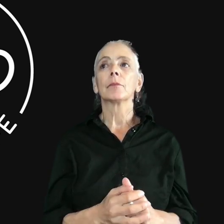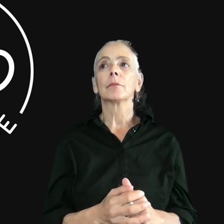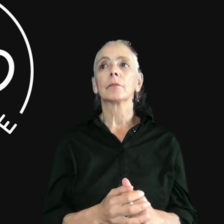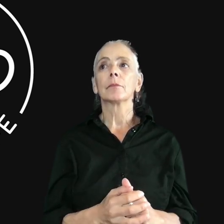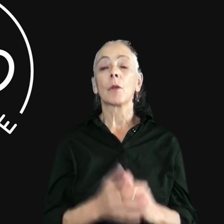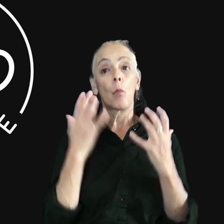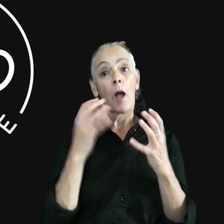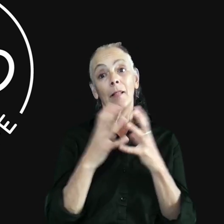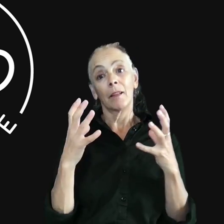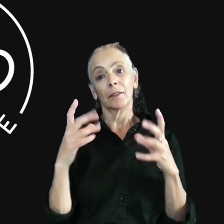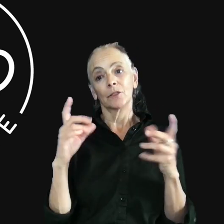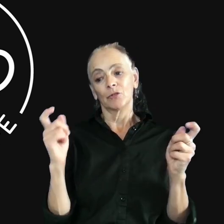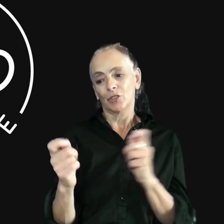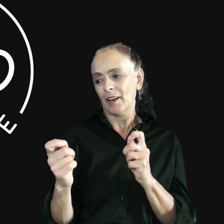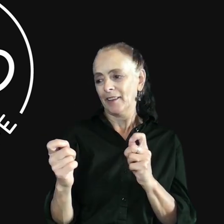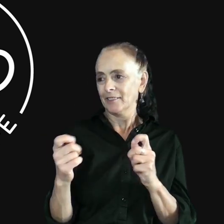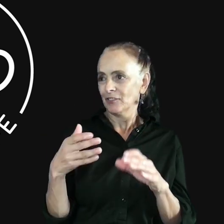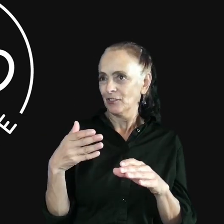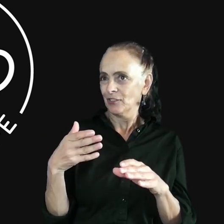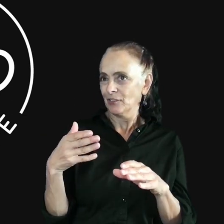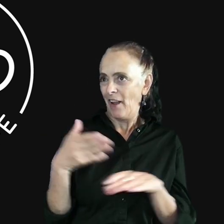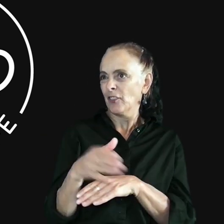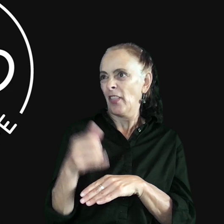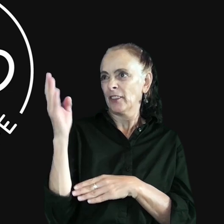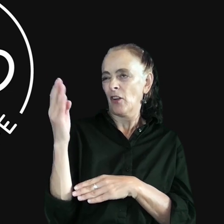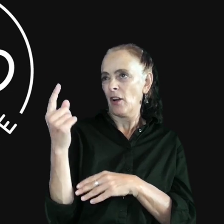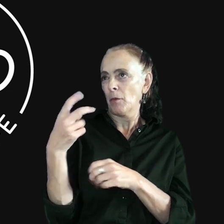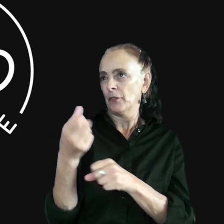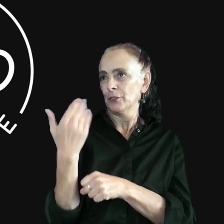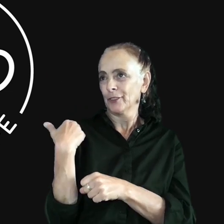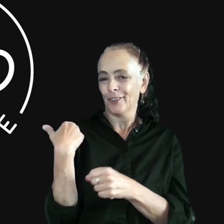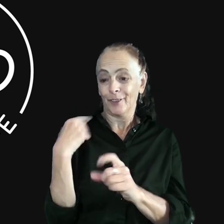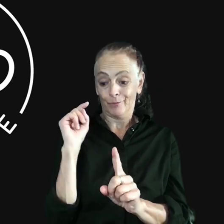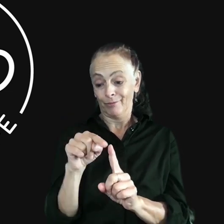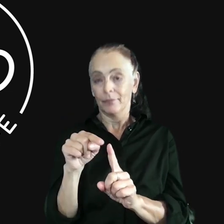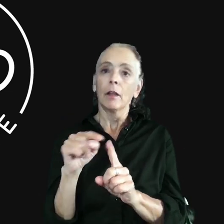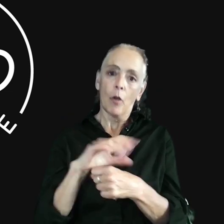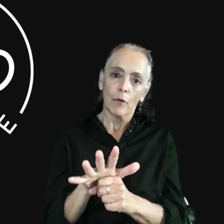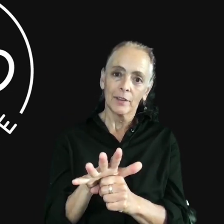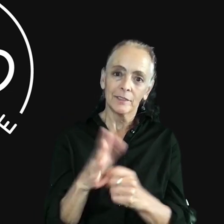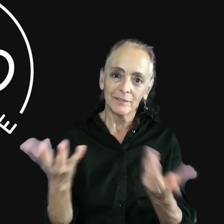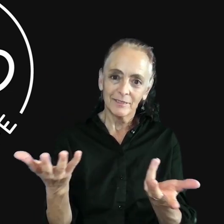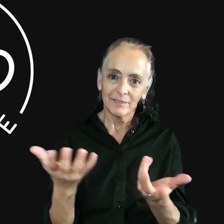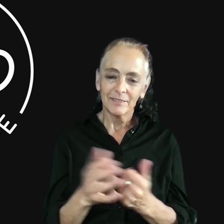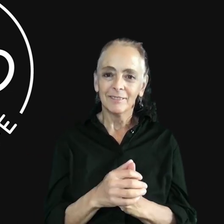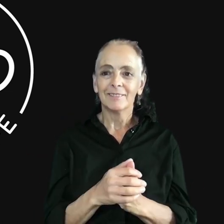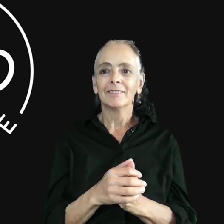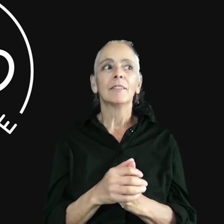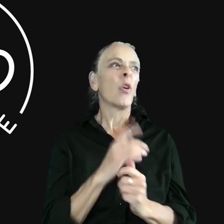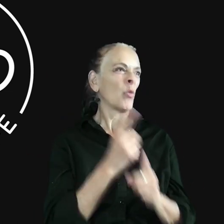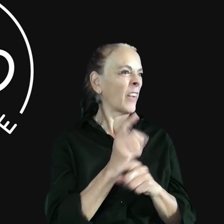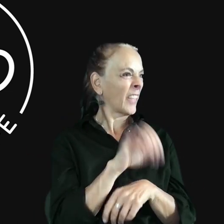changed since julian kind of gave this talk a couple of years ago the big one being kovid um oh yeah that